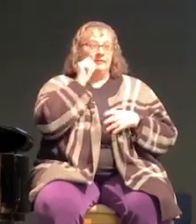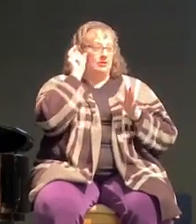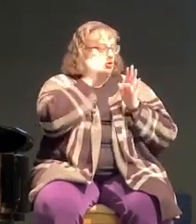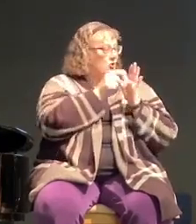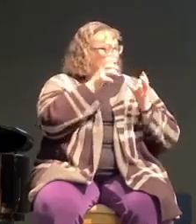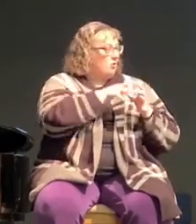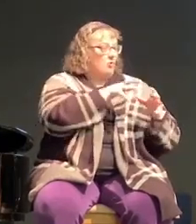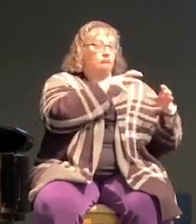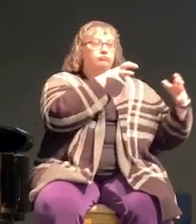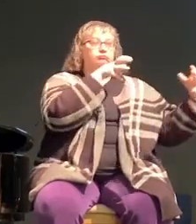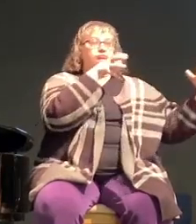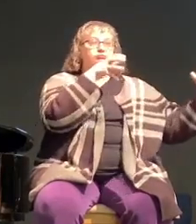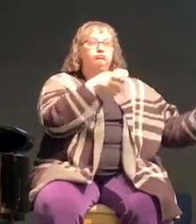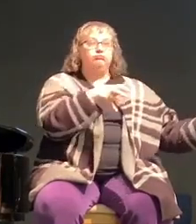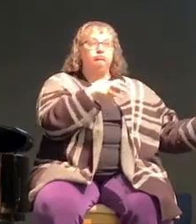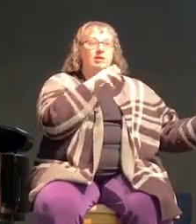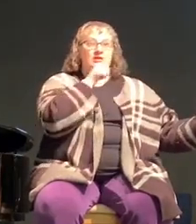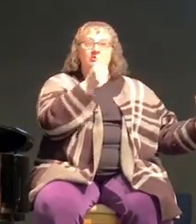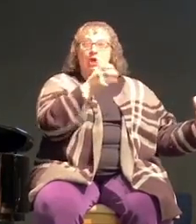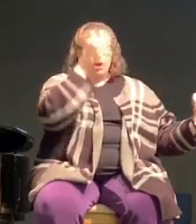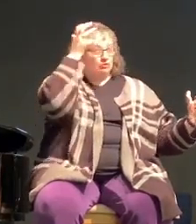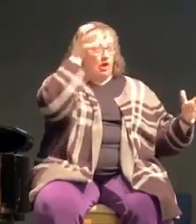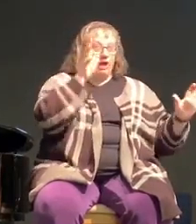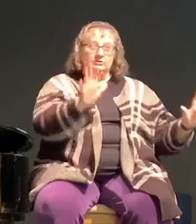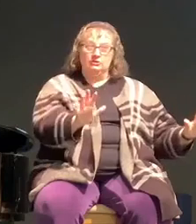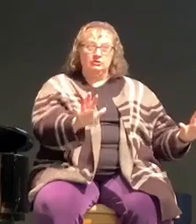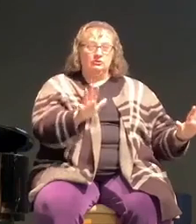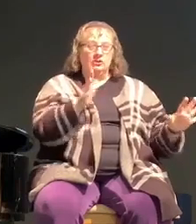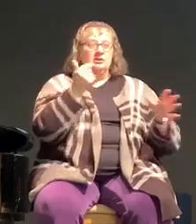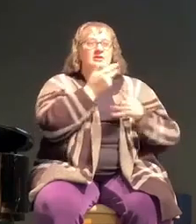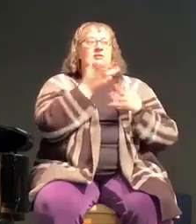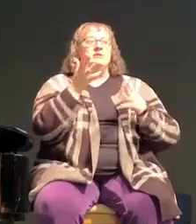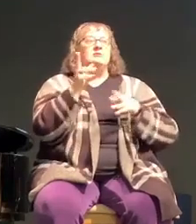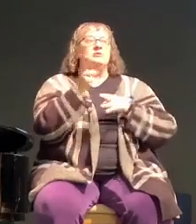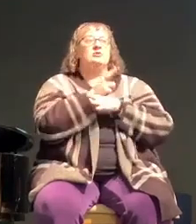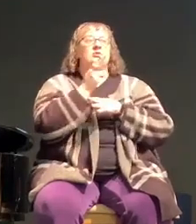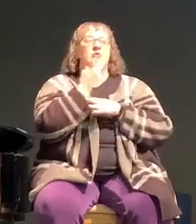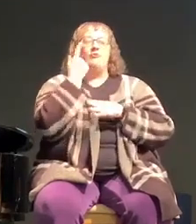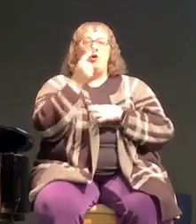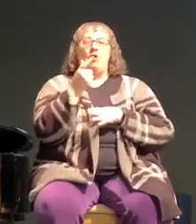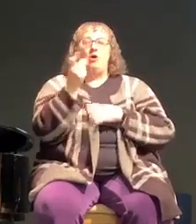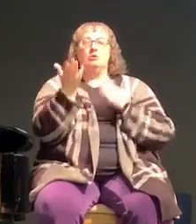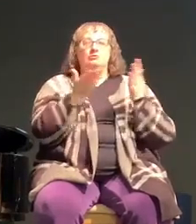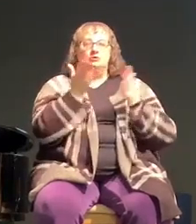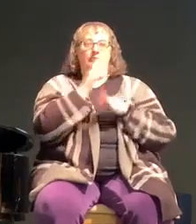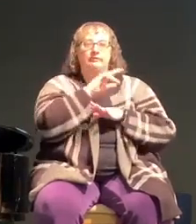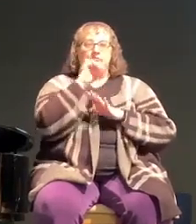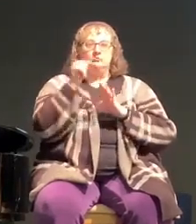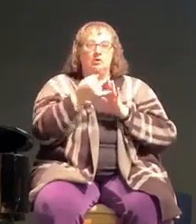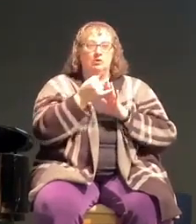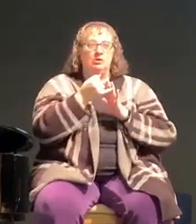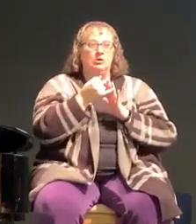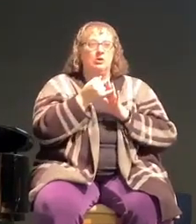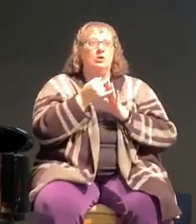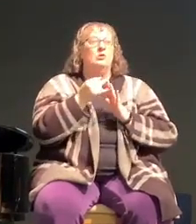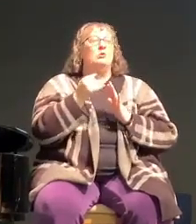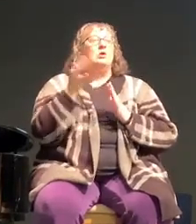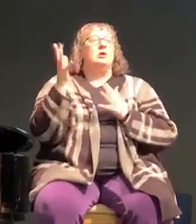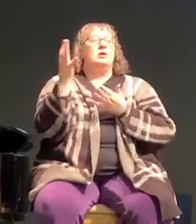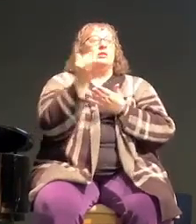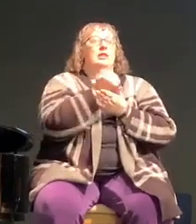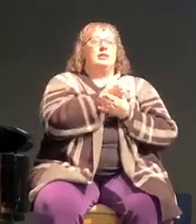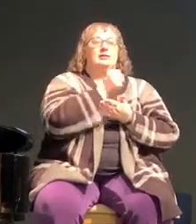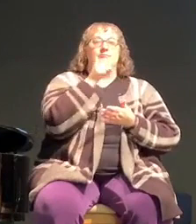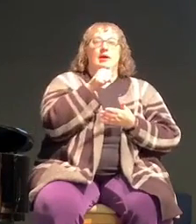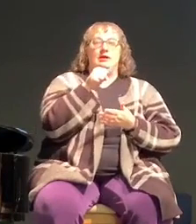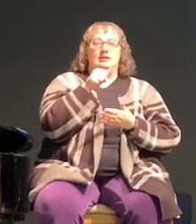there's this huge stack. This is not trash. This is stuff that we're going to be using for our service project. The reason we are collecting these